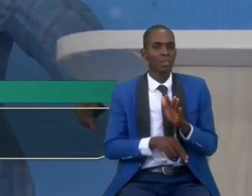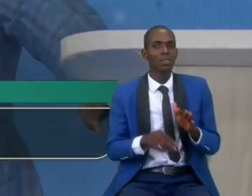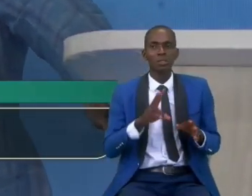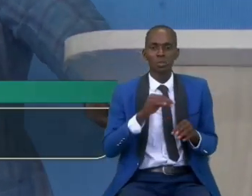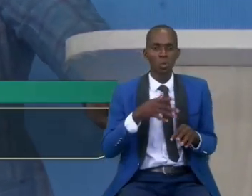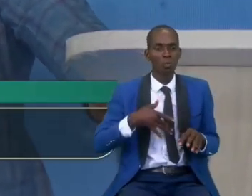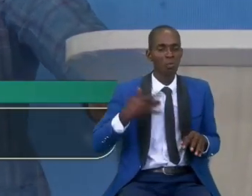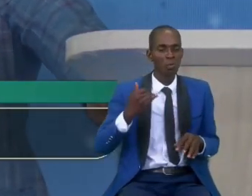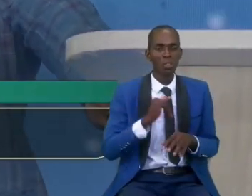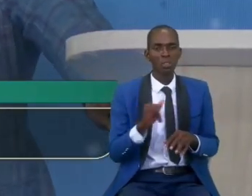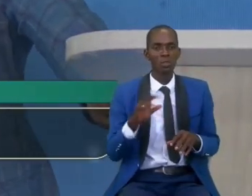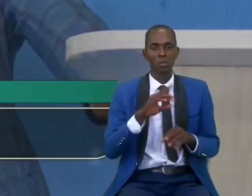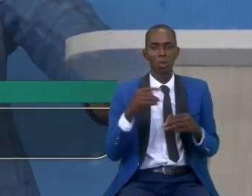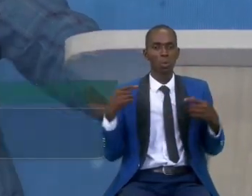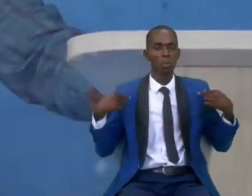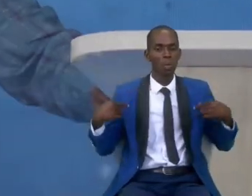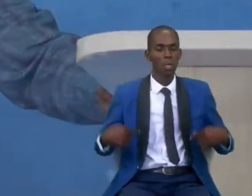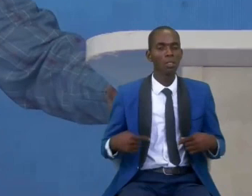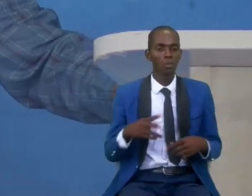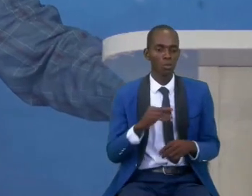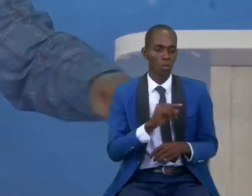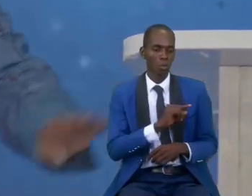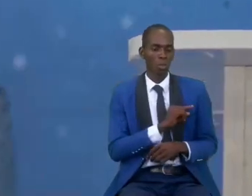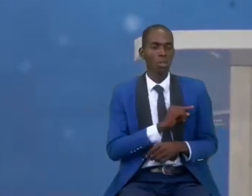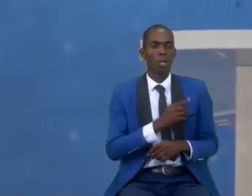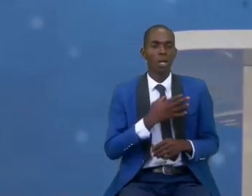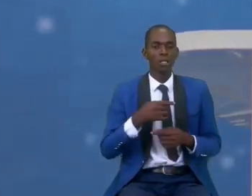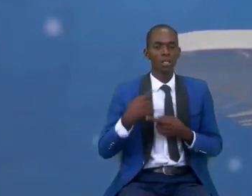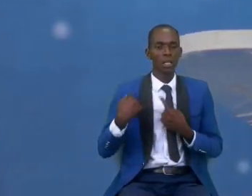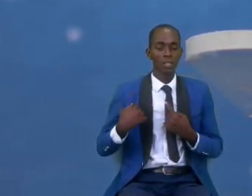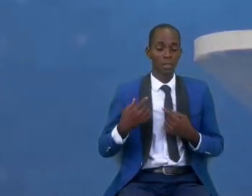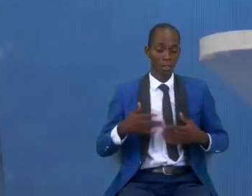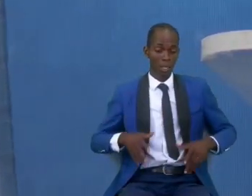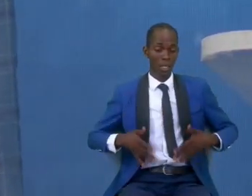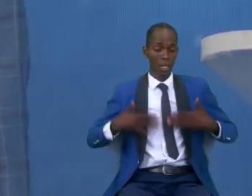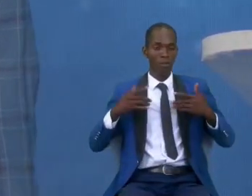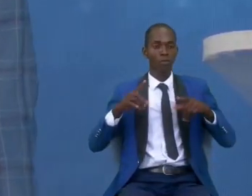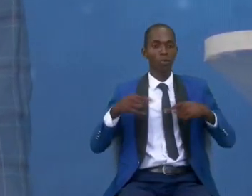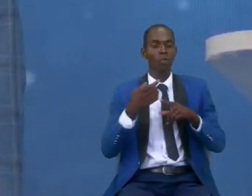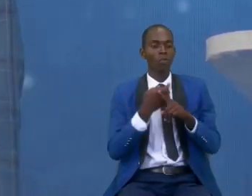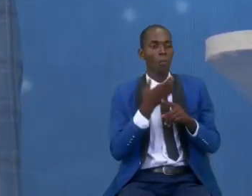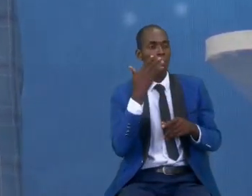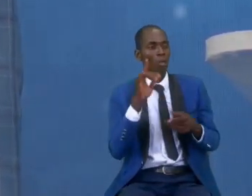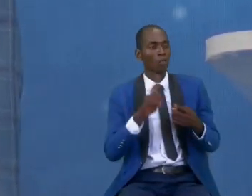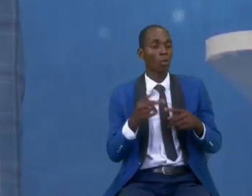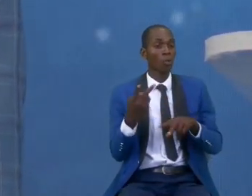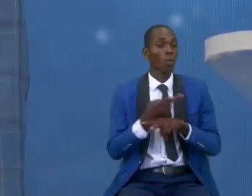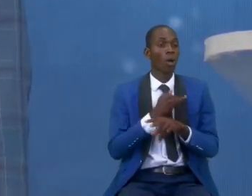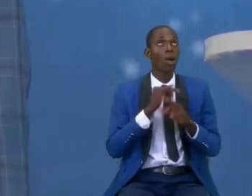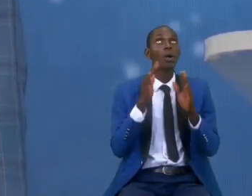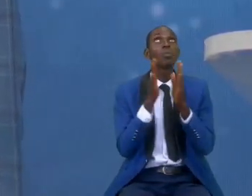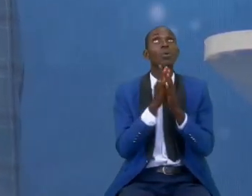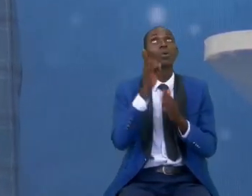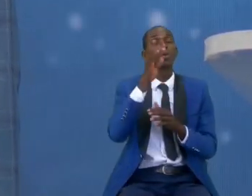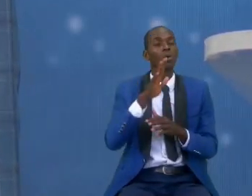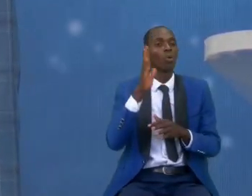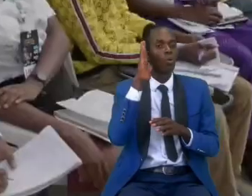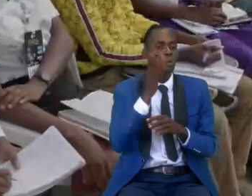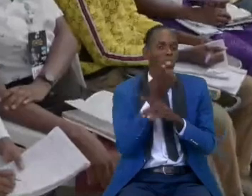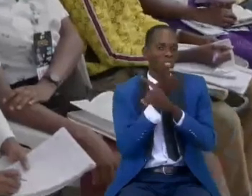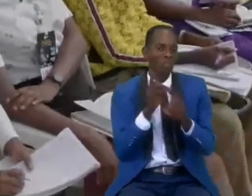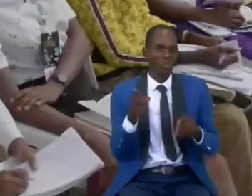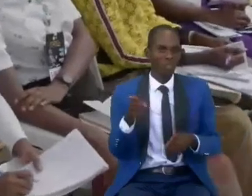from bad to worse. And I pray the Lord will deliver you and set you free in